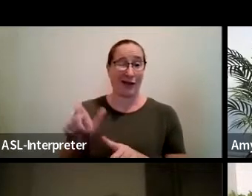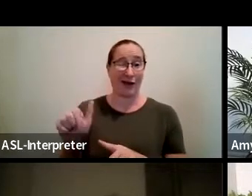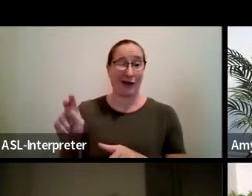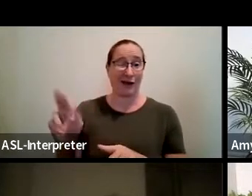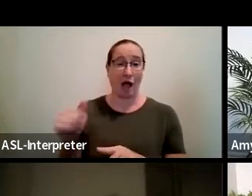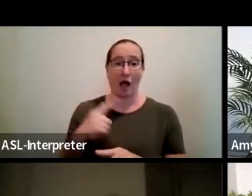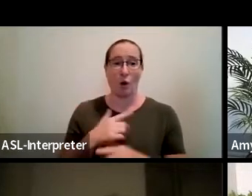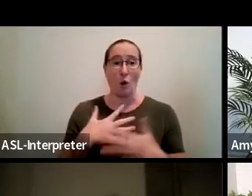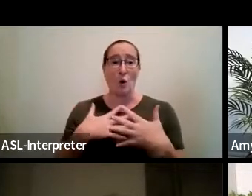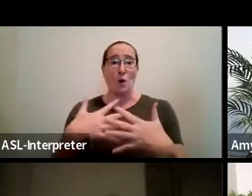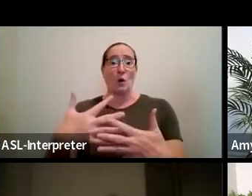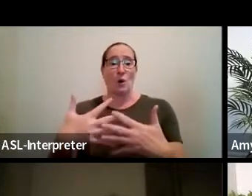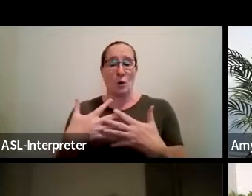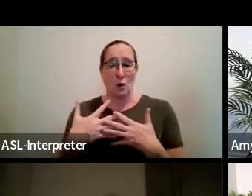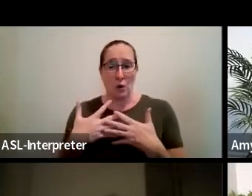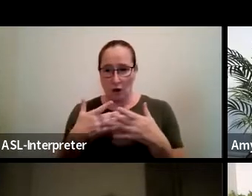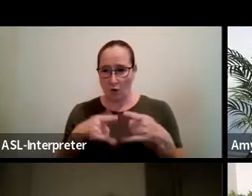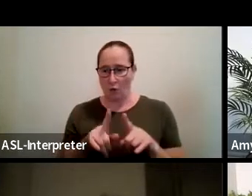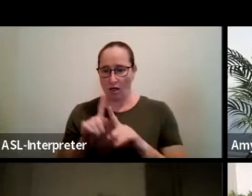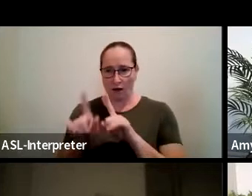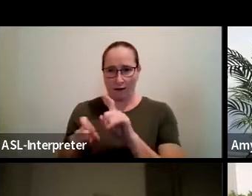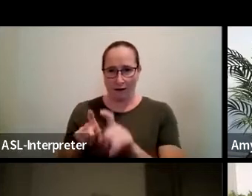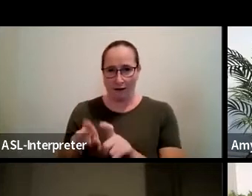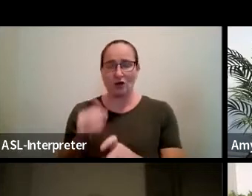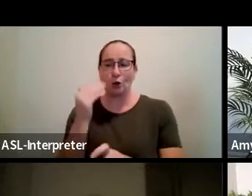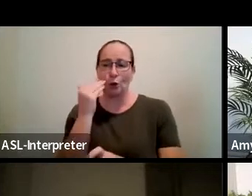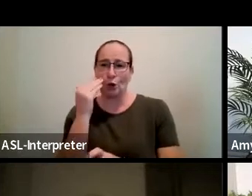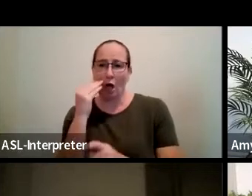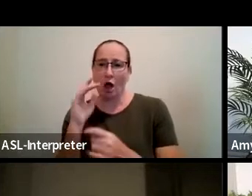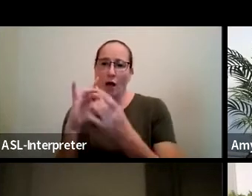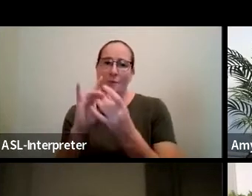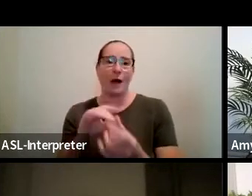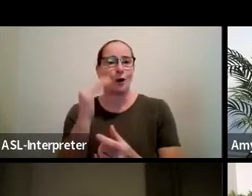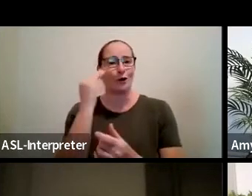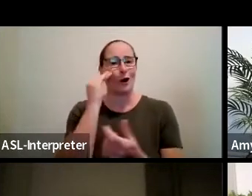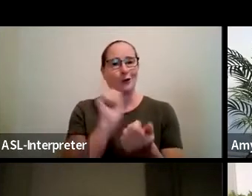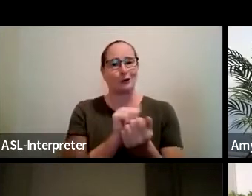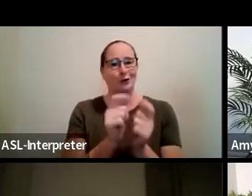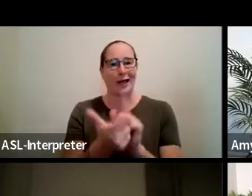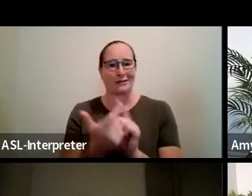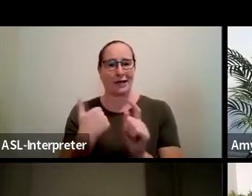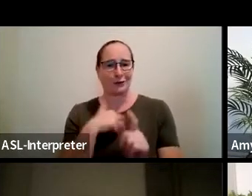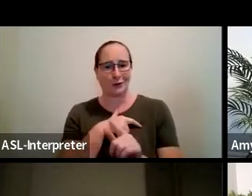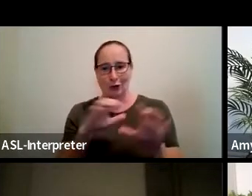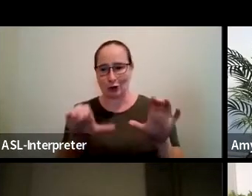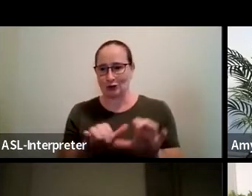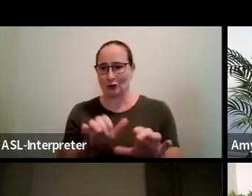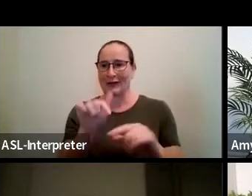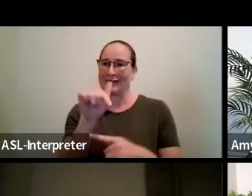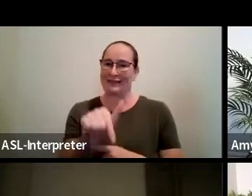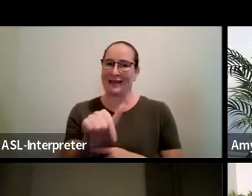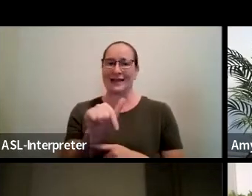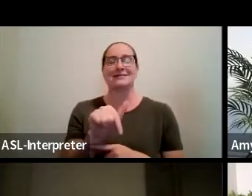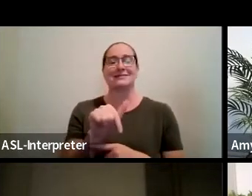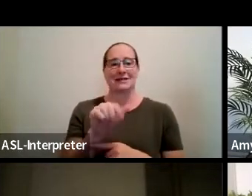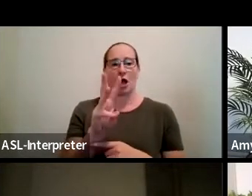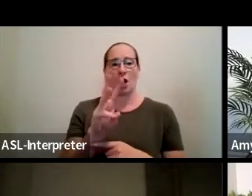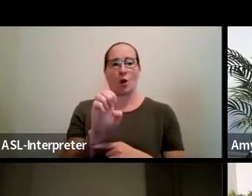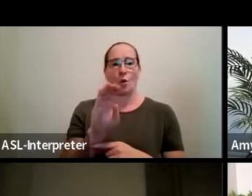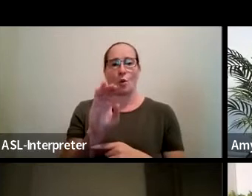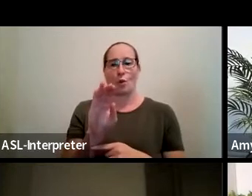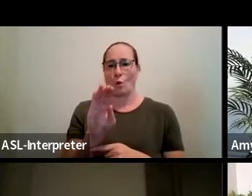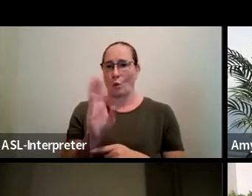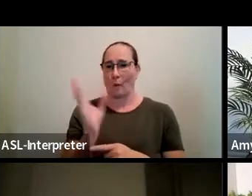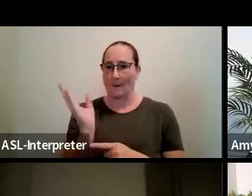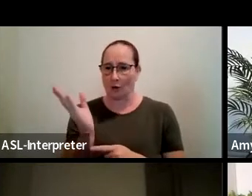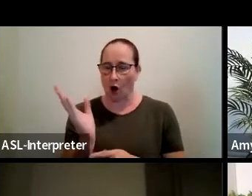I ask you this question. You know, it's about knowledge translation. I mean, we are doing this webinar because